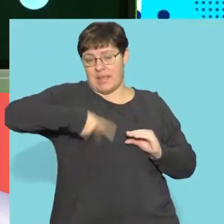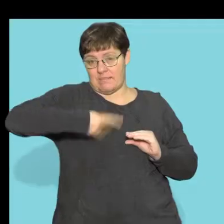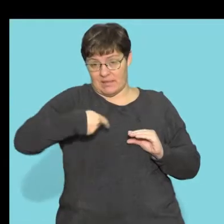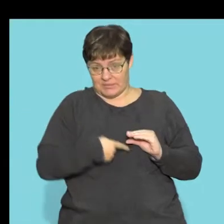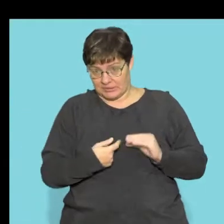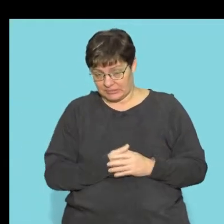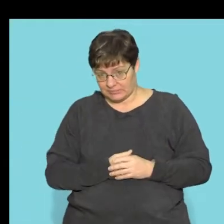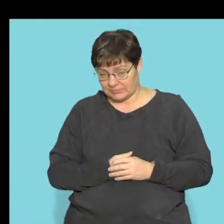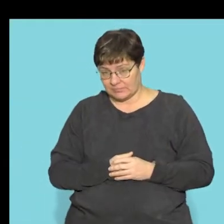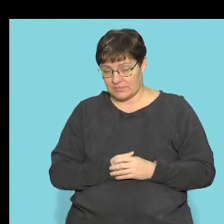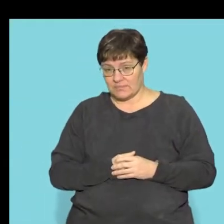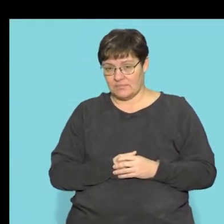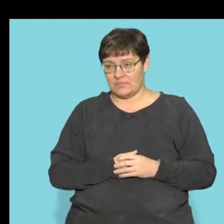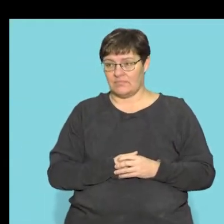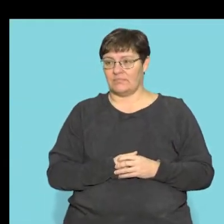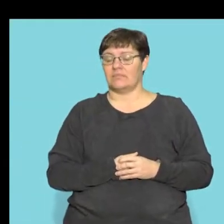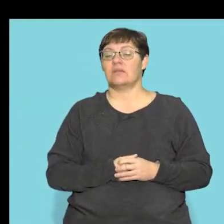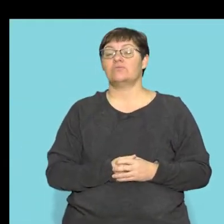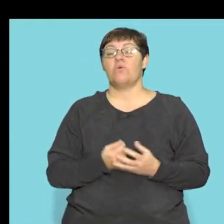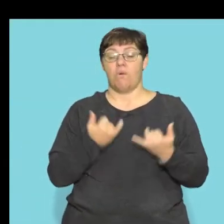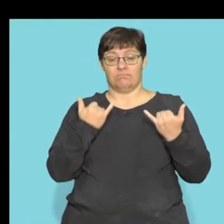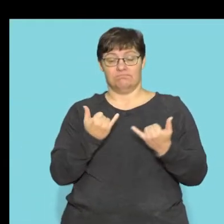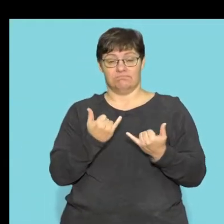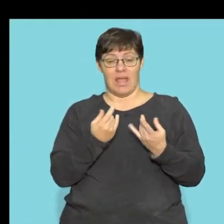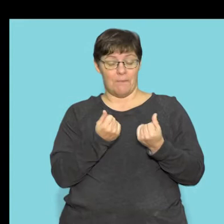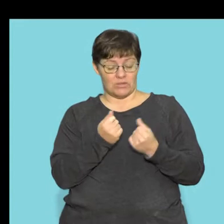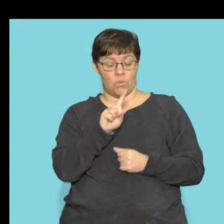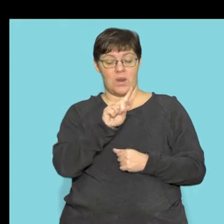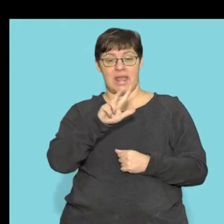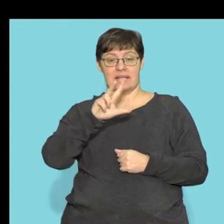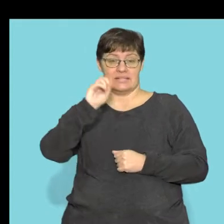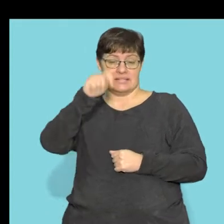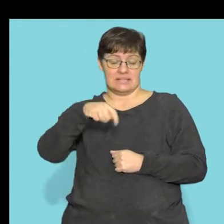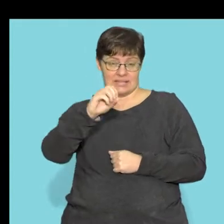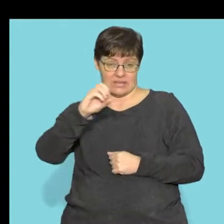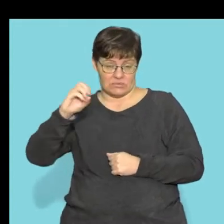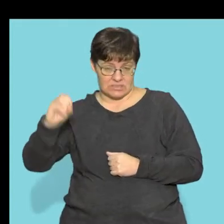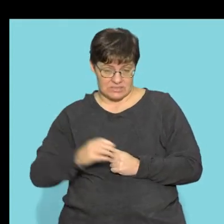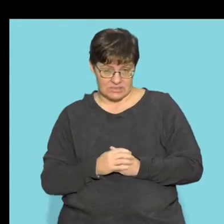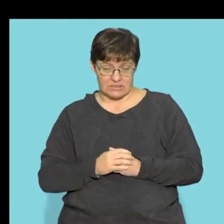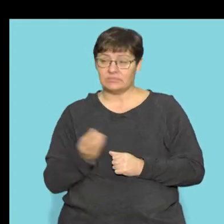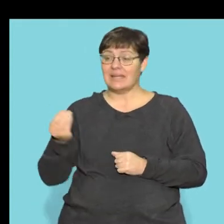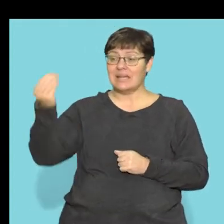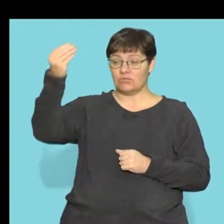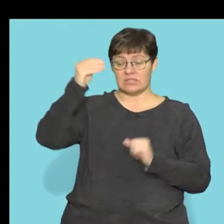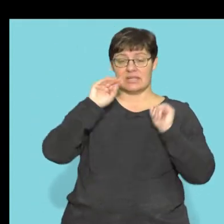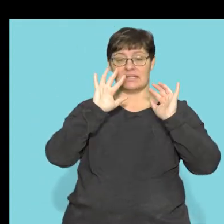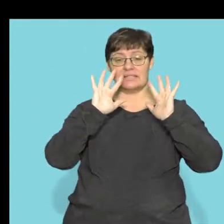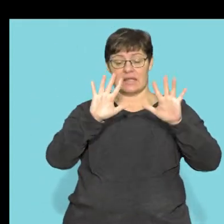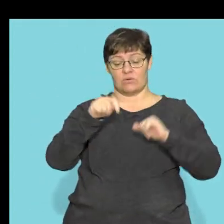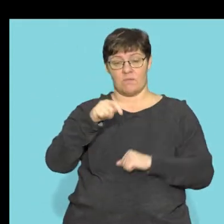So, what do we know? We know that the present value is 180,000. We know that the interest